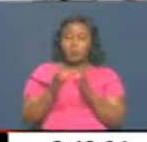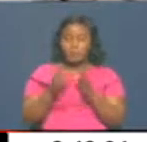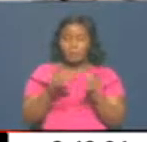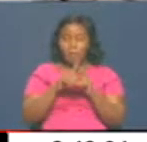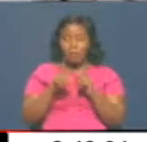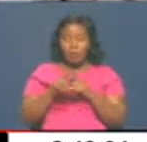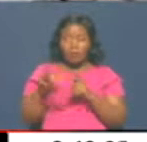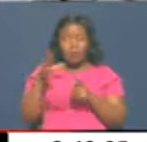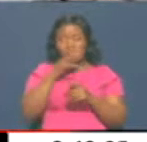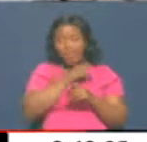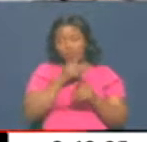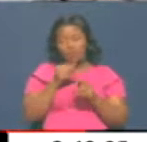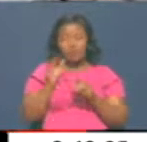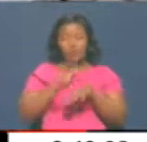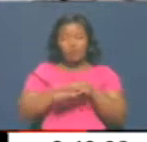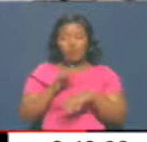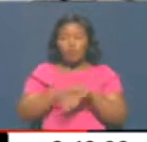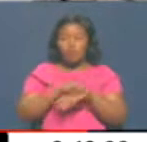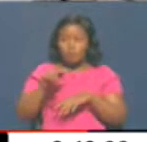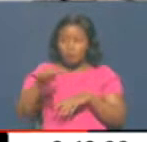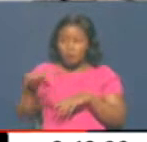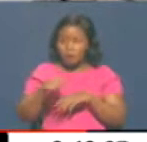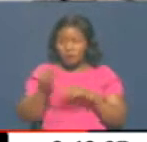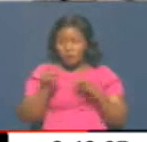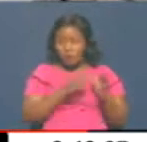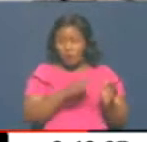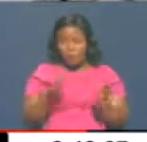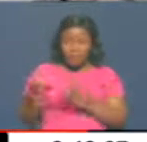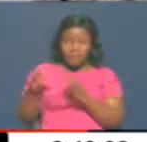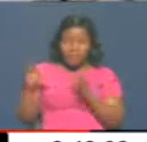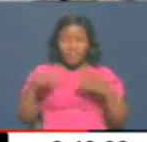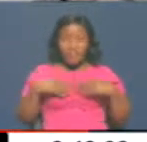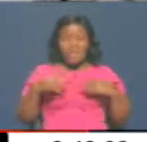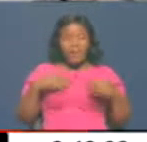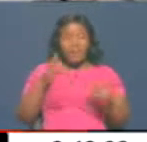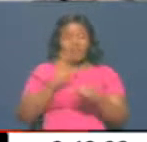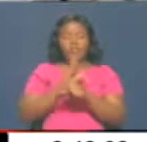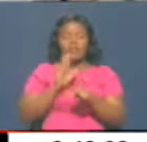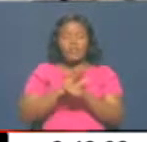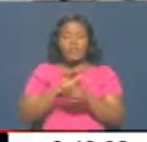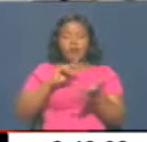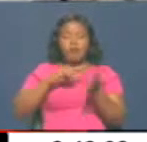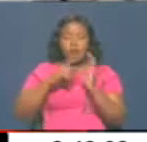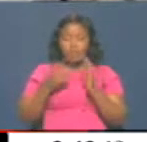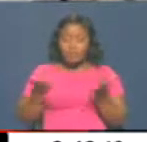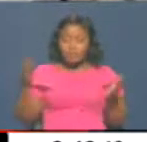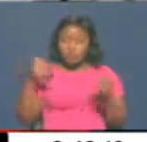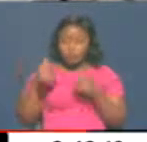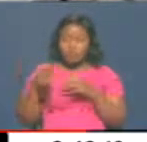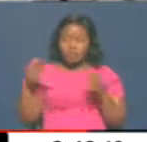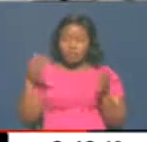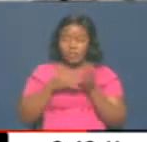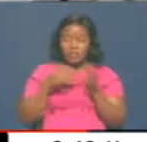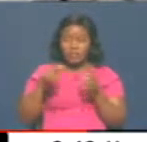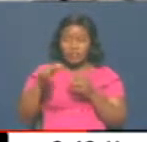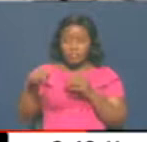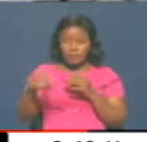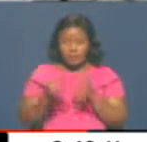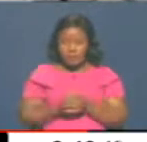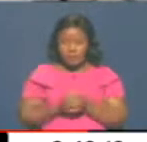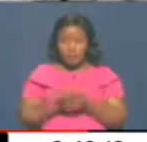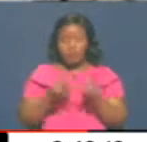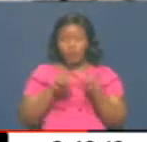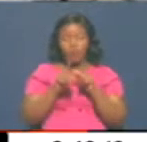proper demand forecasting and planning leading to irreconcilable projections as against demand. The existing risk